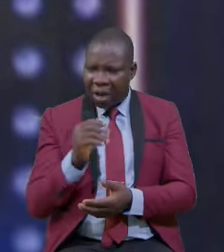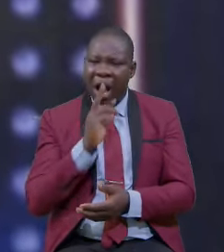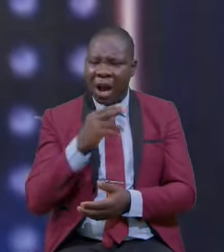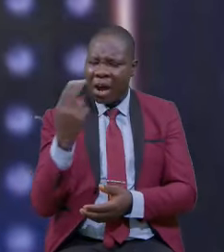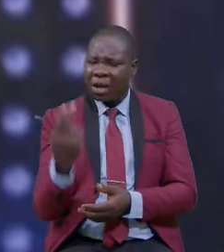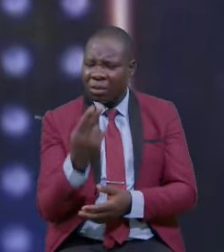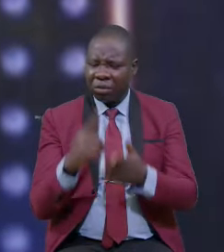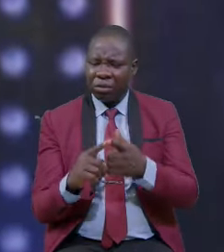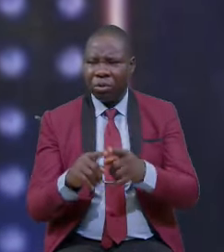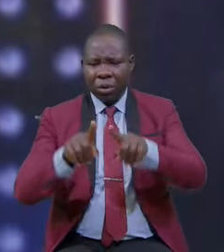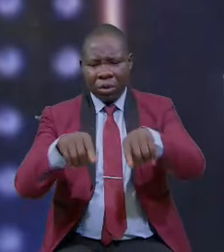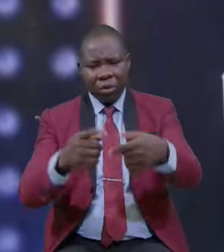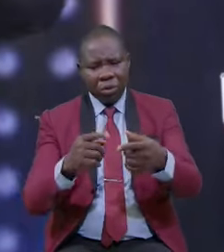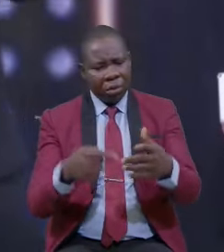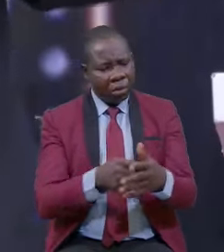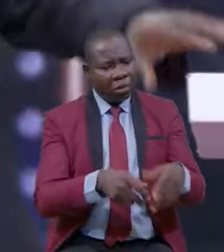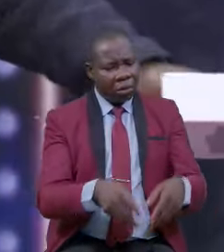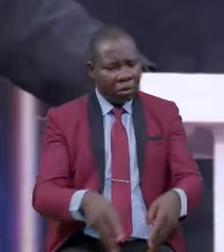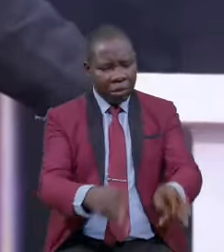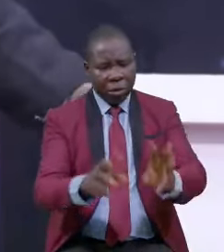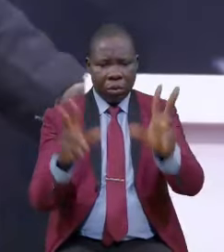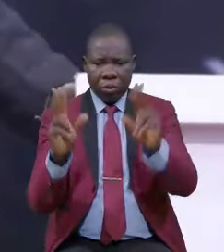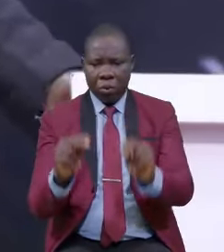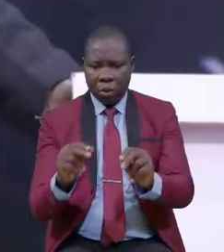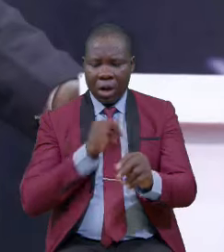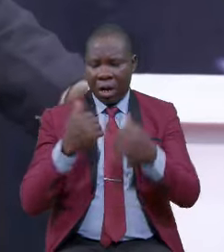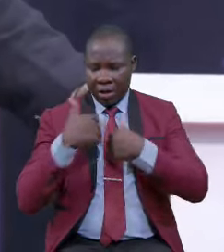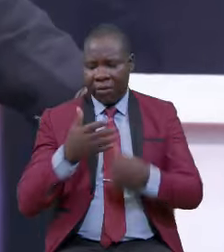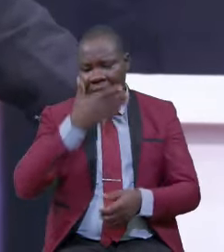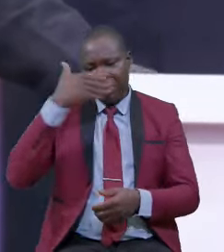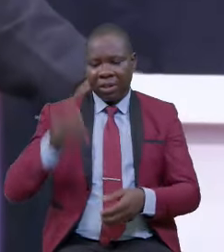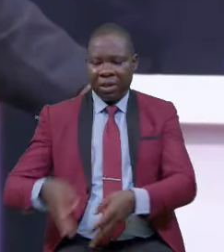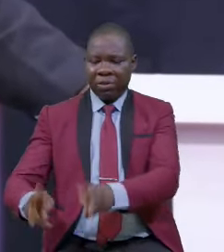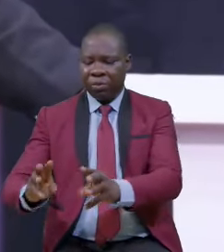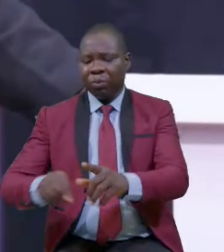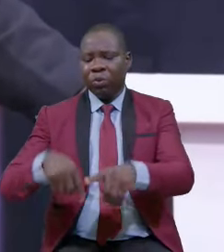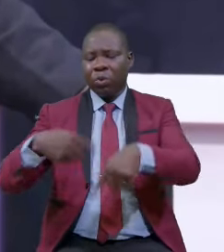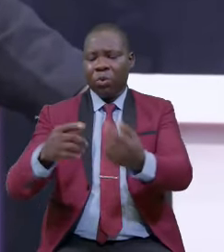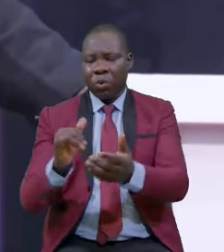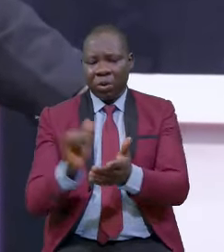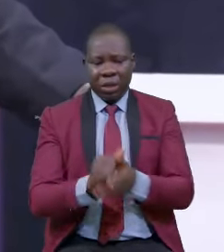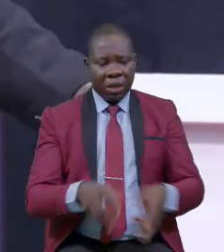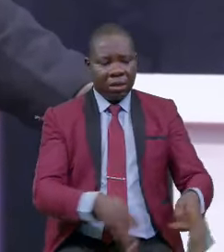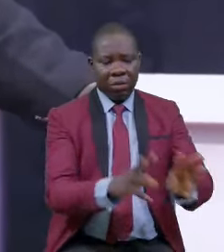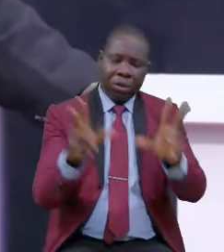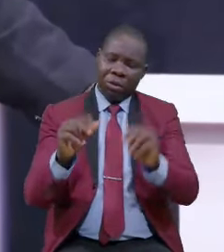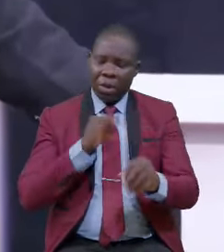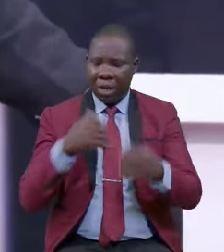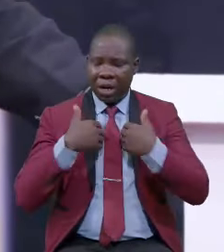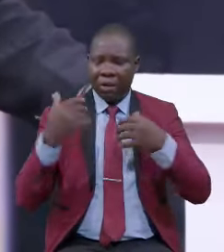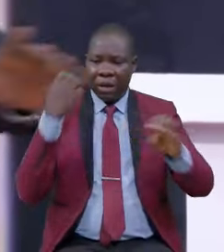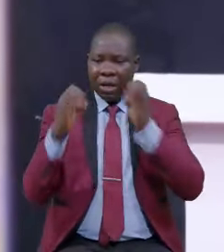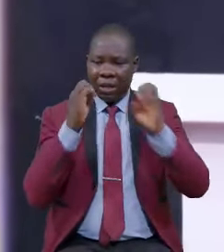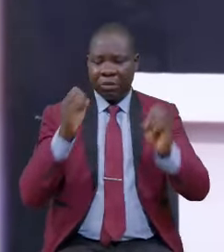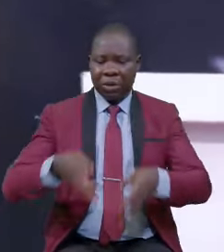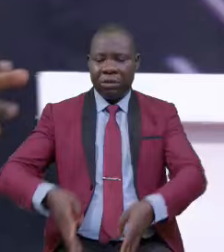Nay, there's a better way. Go that way. No, there's an expressway. Where have you been living? You didn't know that